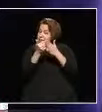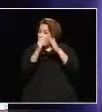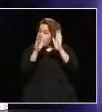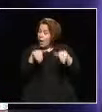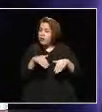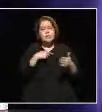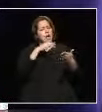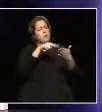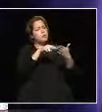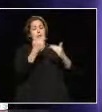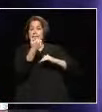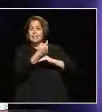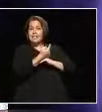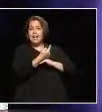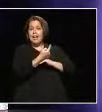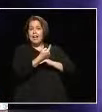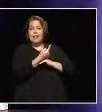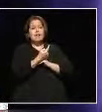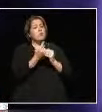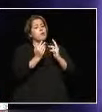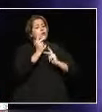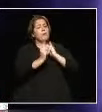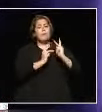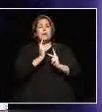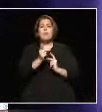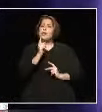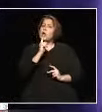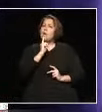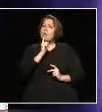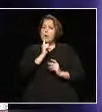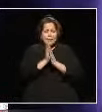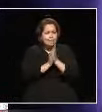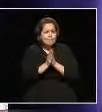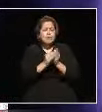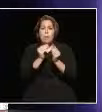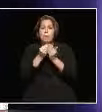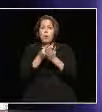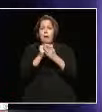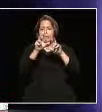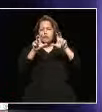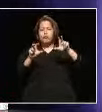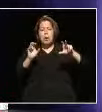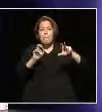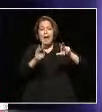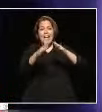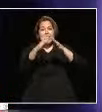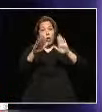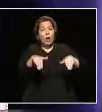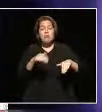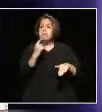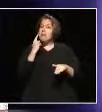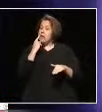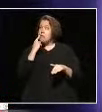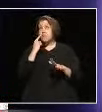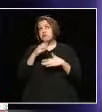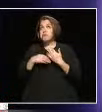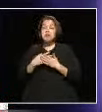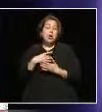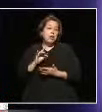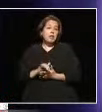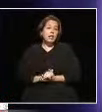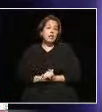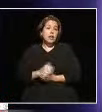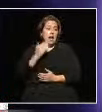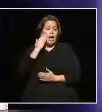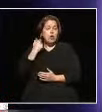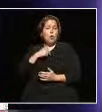reading an article today where everybody was really plowing more money back into their homes, and I think we all like to do some of that. I